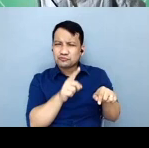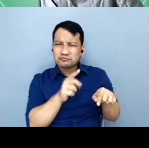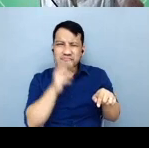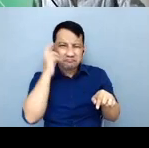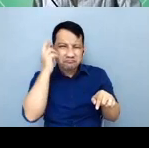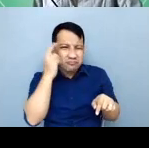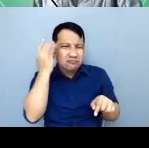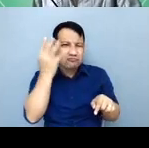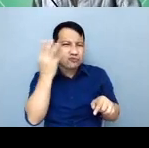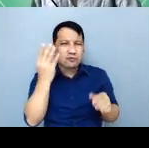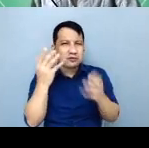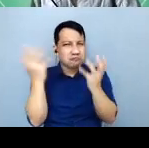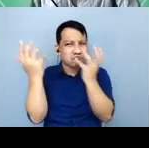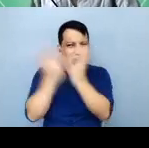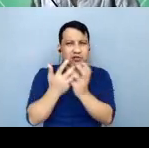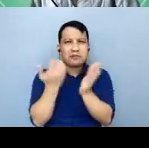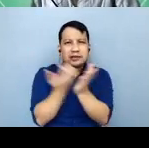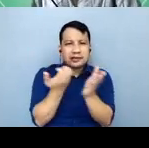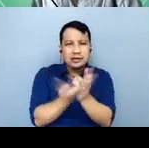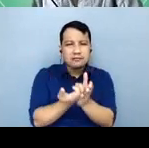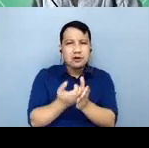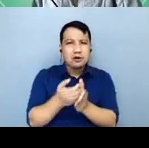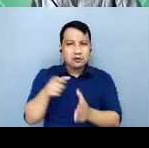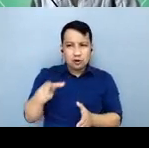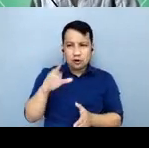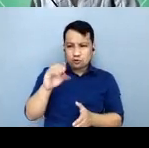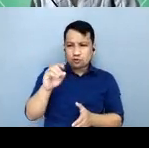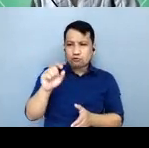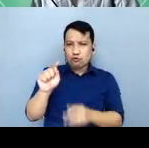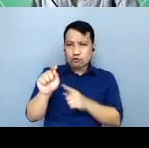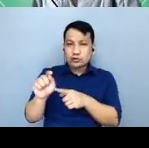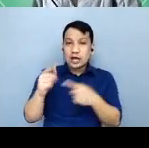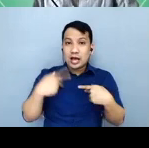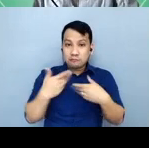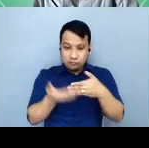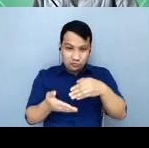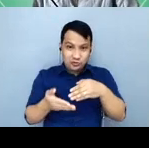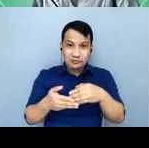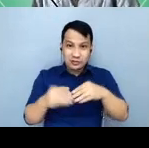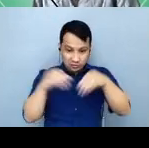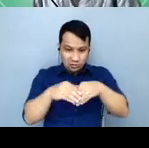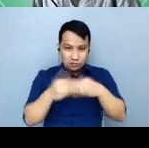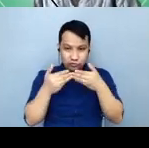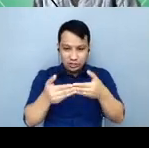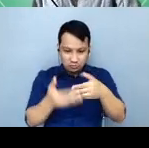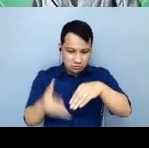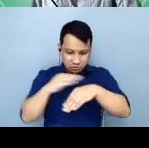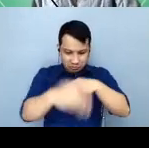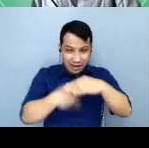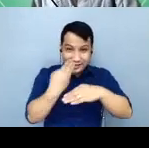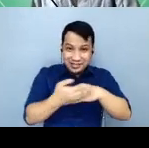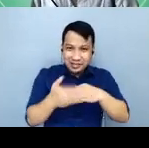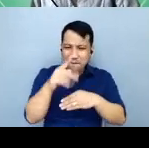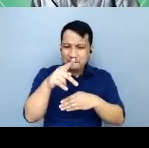relates to the economic aspect, that the cost of having sustainable packaging, the cost of sustainable products and services